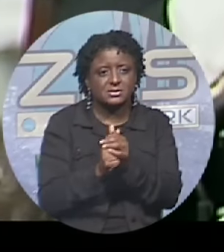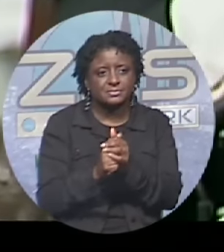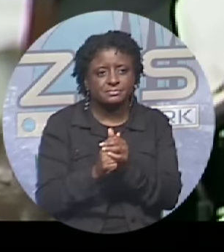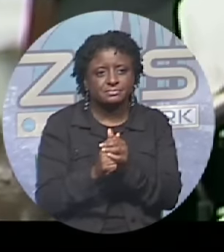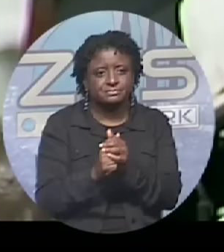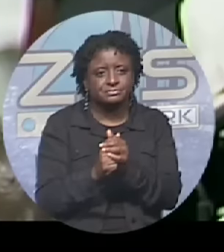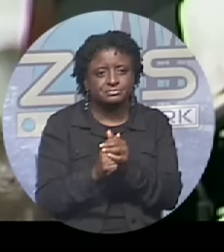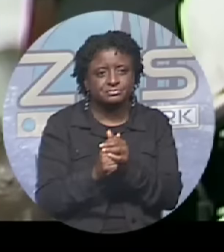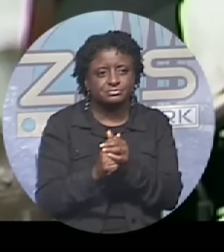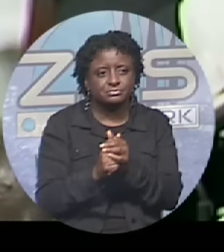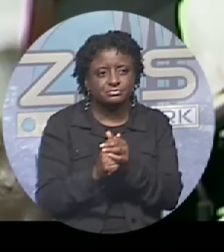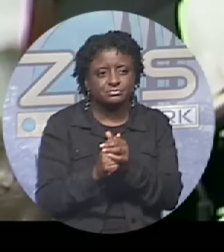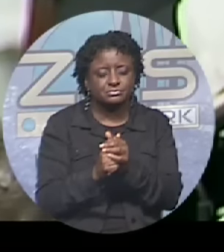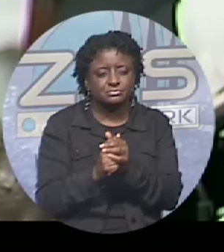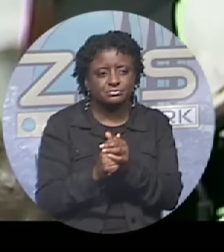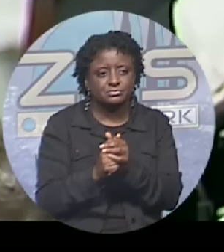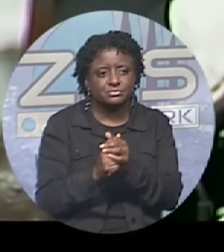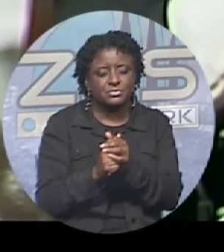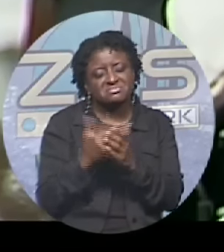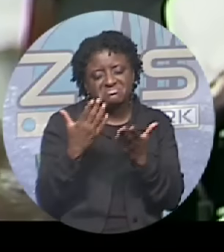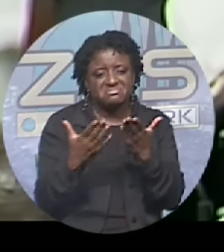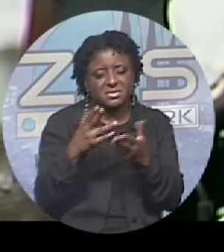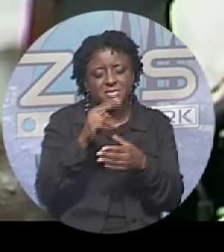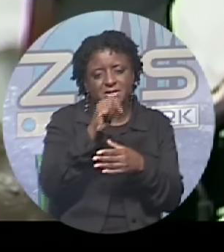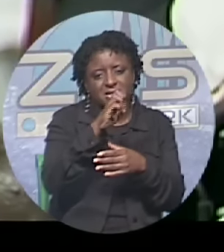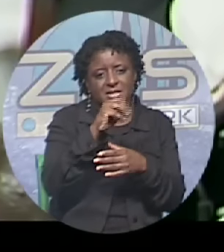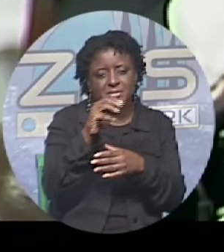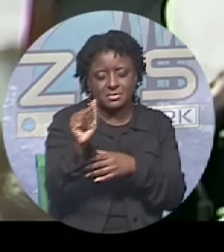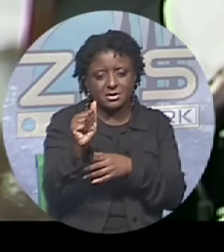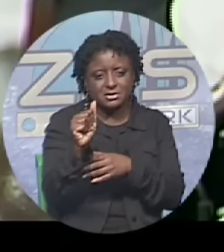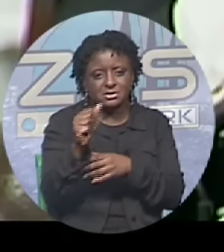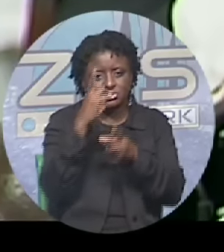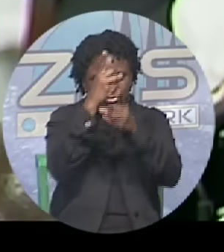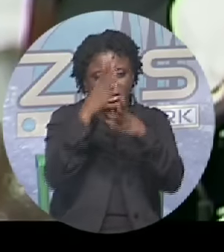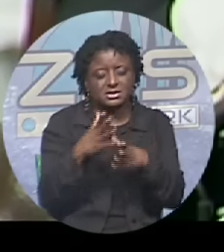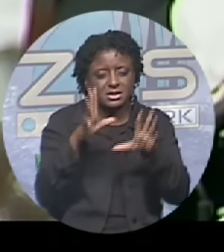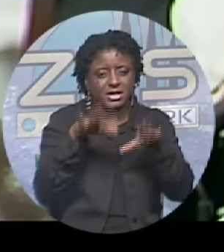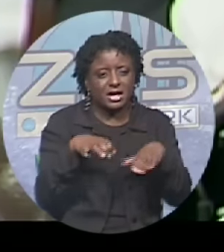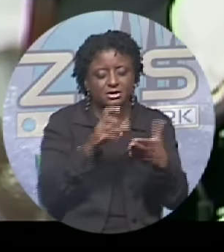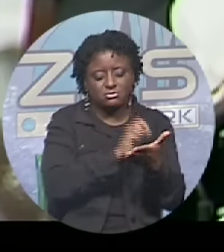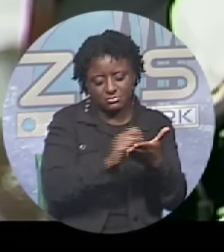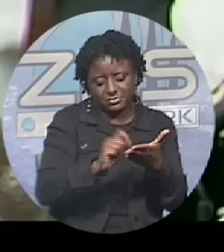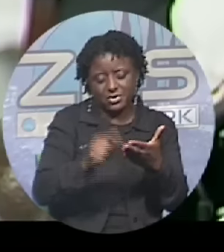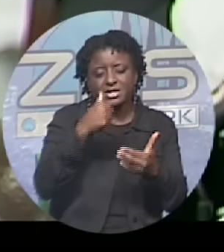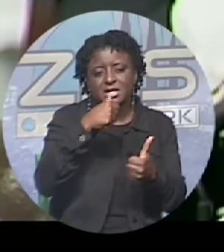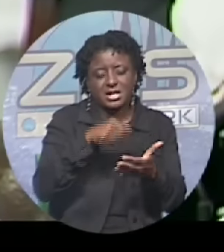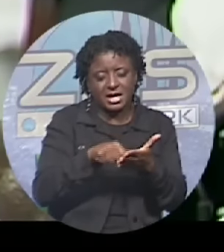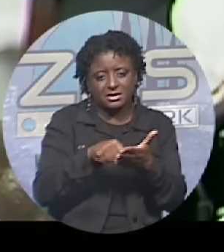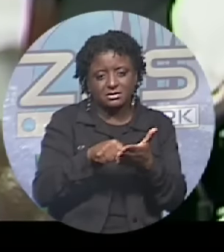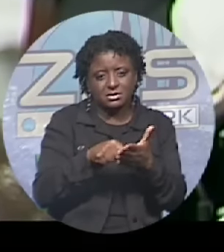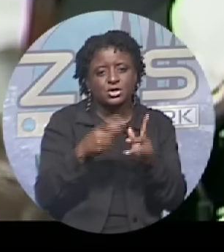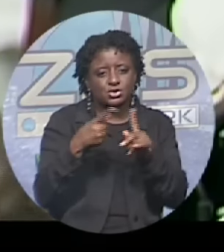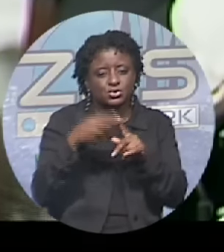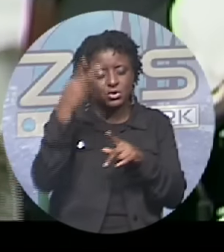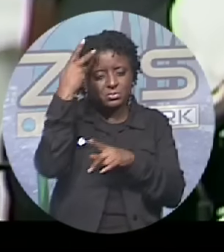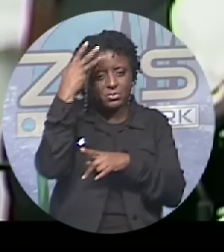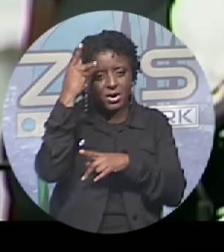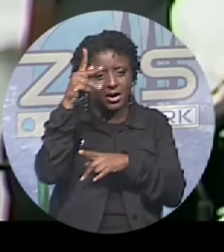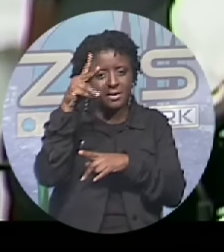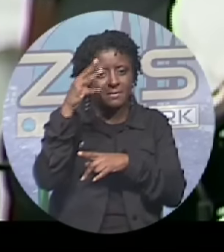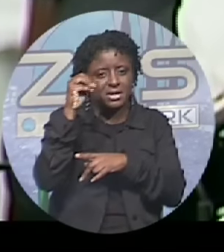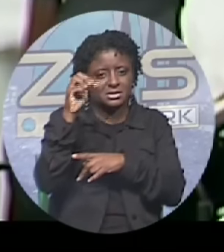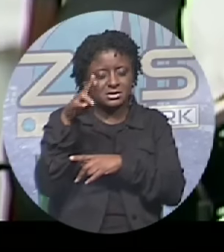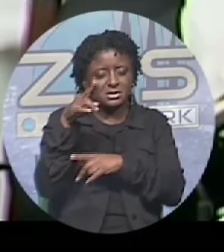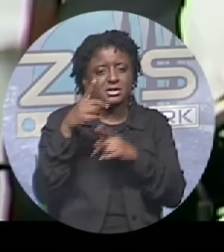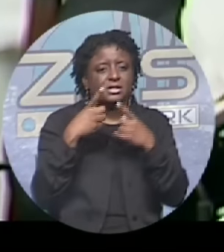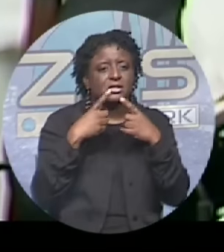can draft an order and recommend to the Prime Minister to sign an order declaring a state of emergency, which will